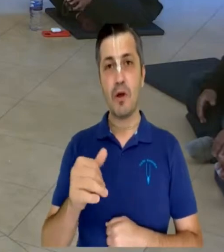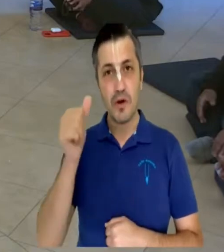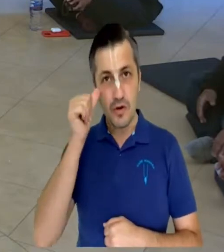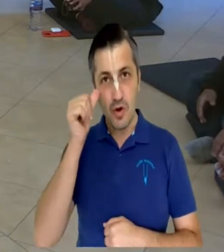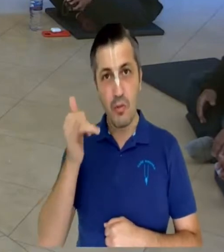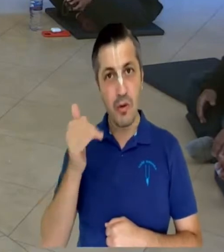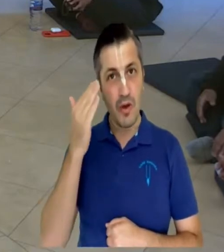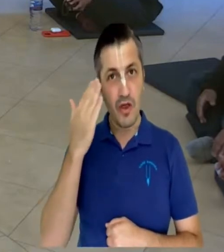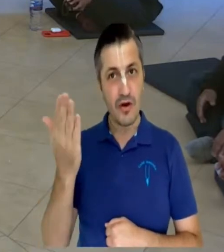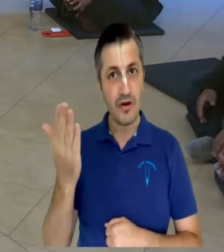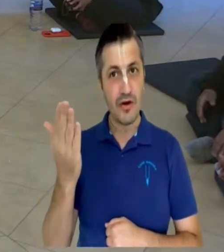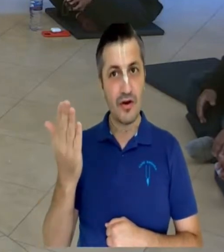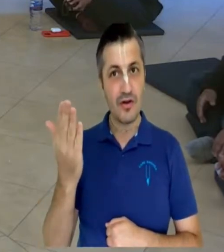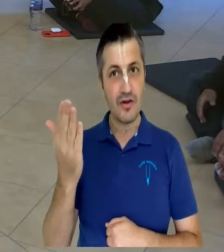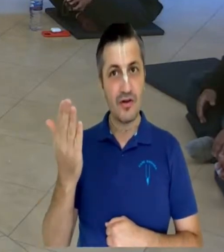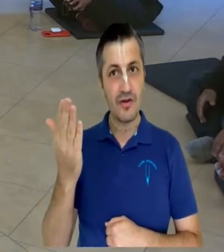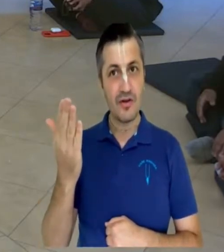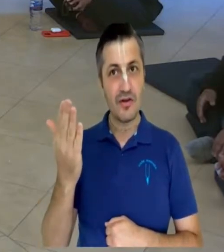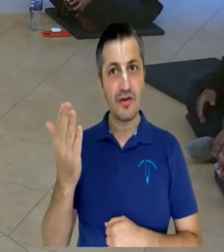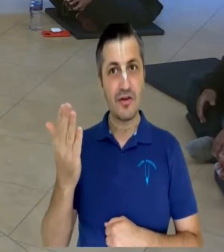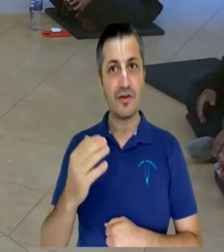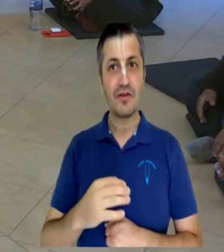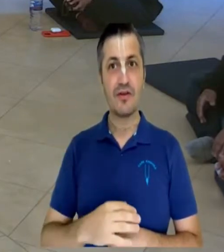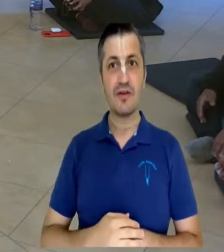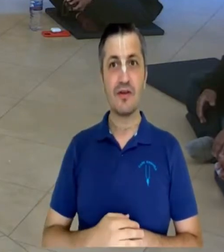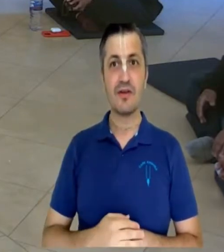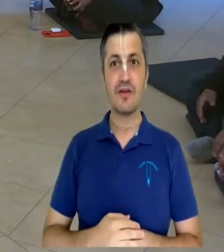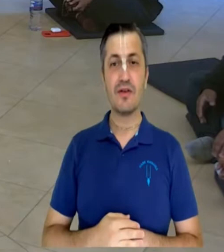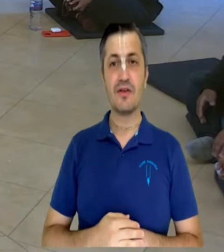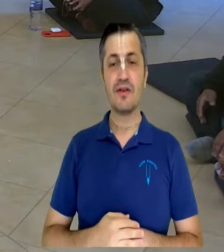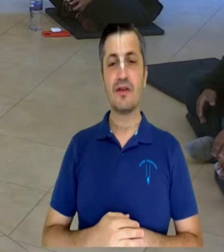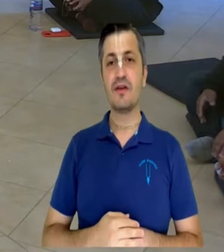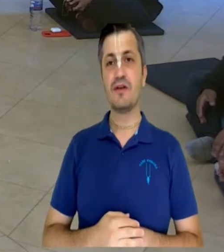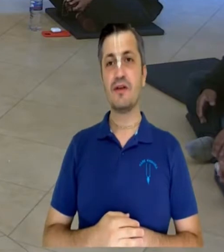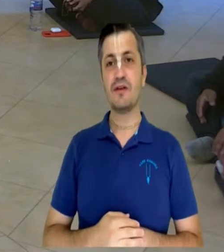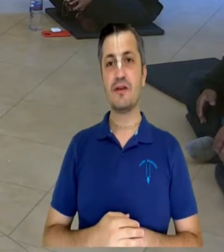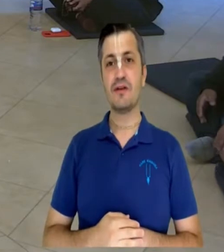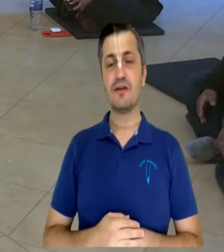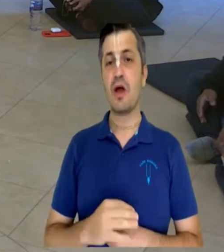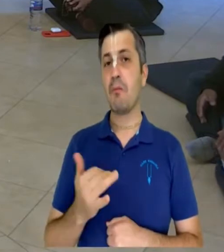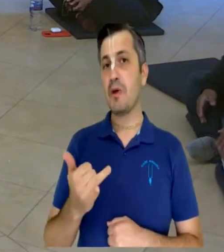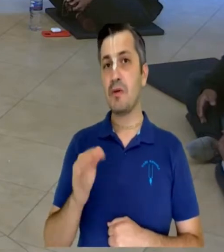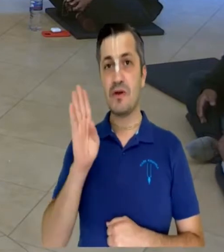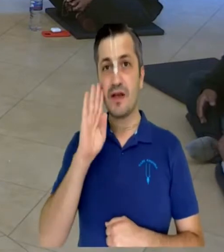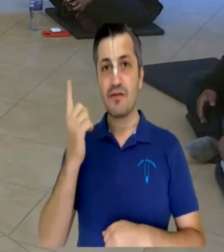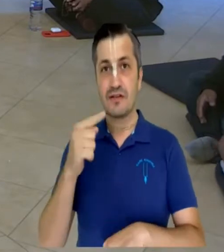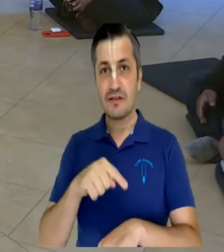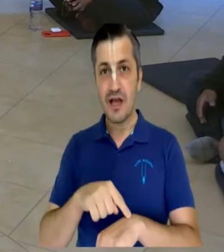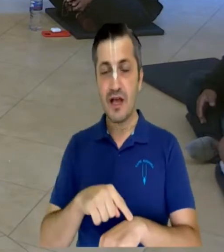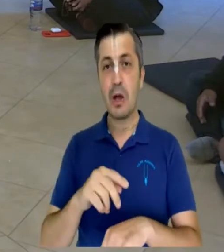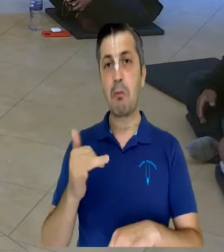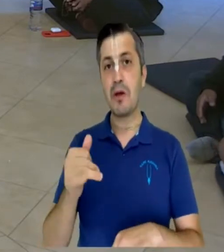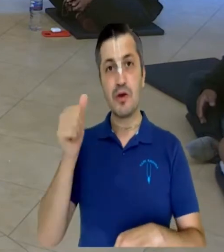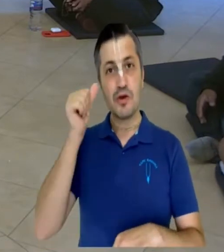mention maybe some of the things that you might be already familiar to some, but might be someone hearing for the first time. So, as